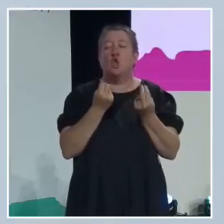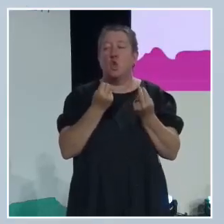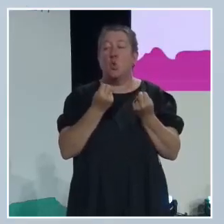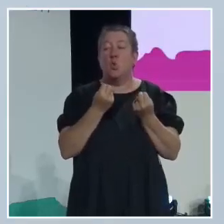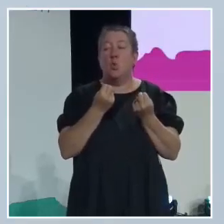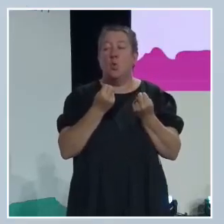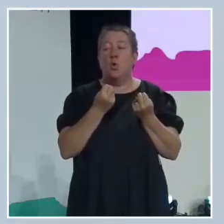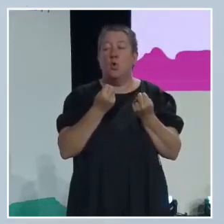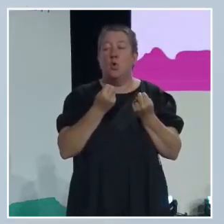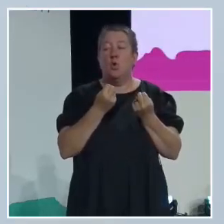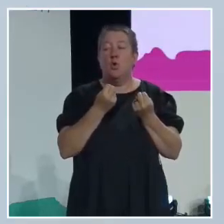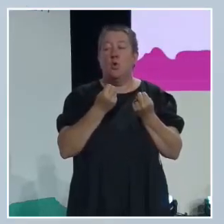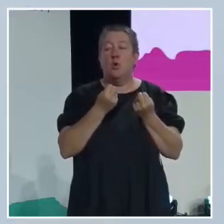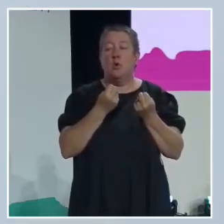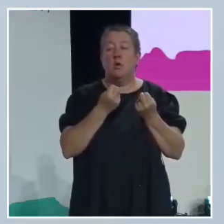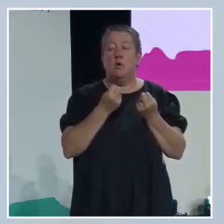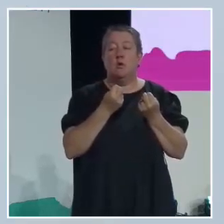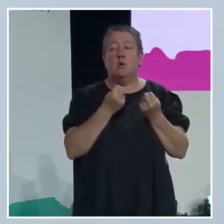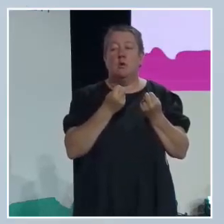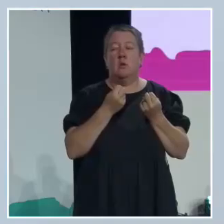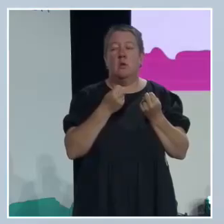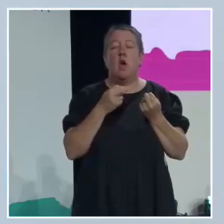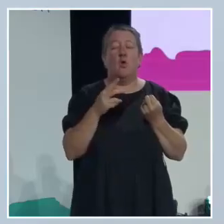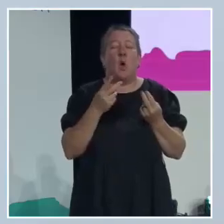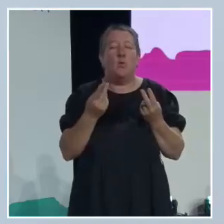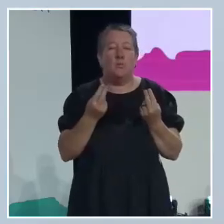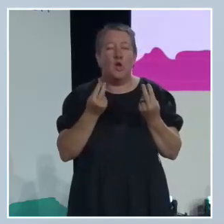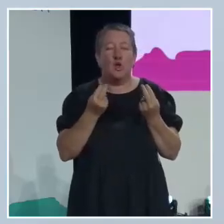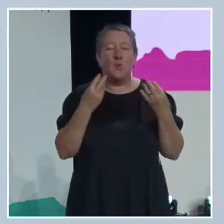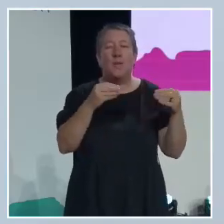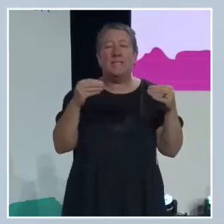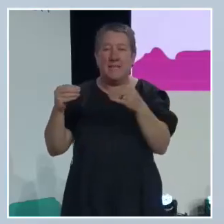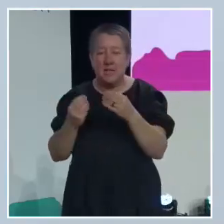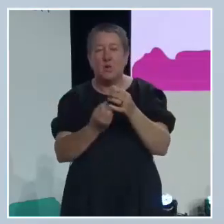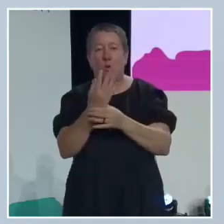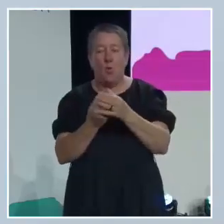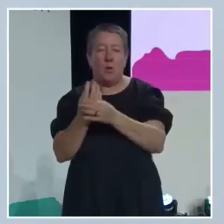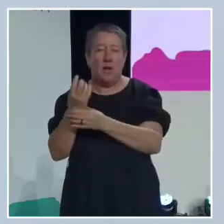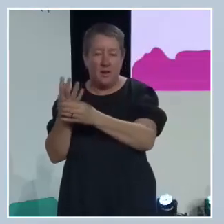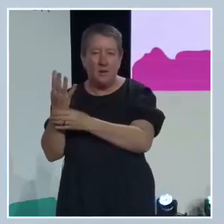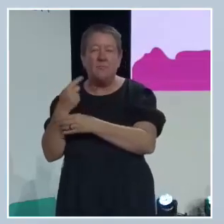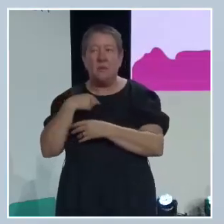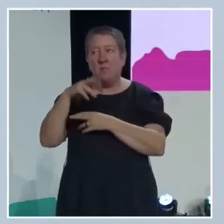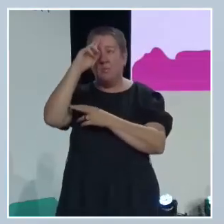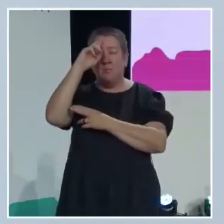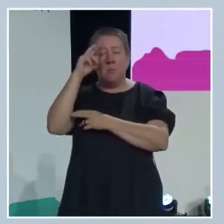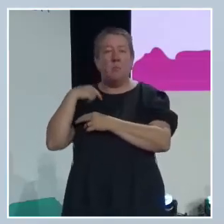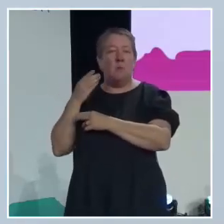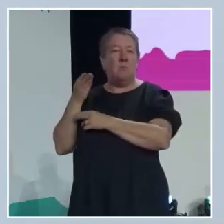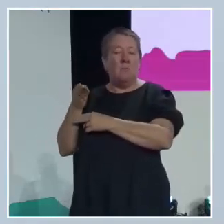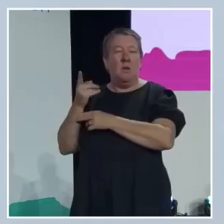heard that there was an excellent meeting in Stellenbosch with the 5